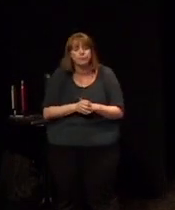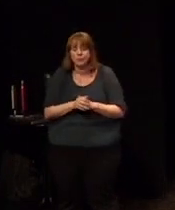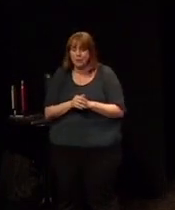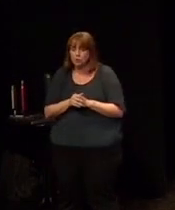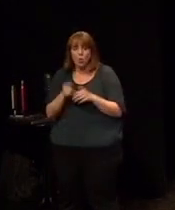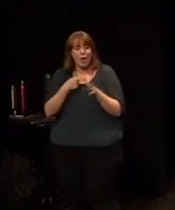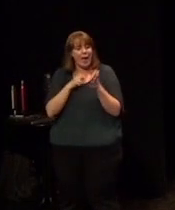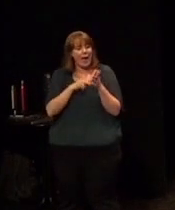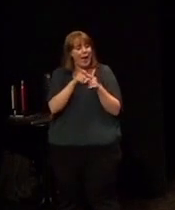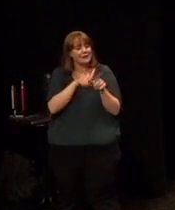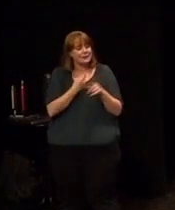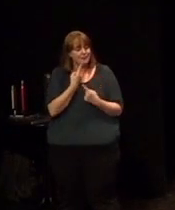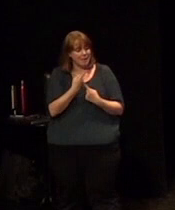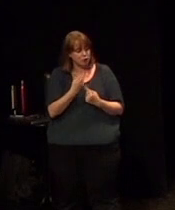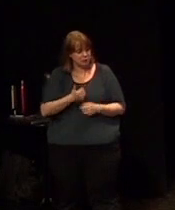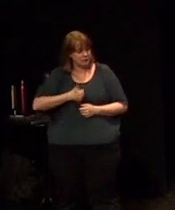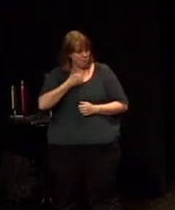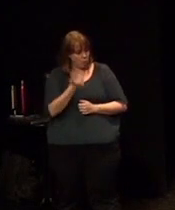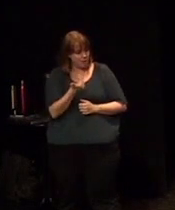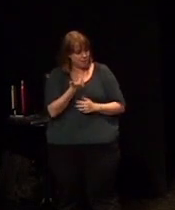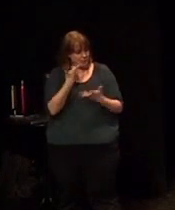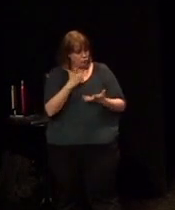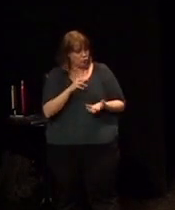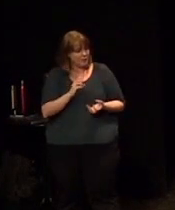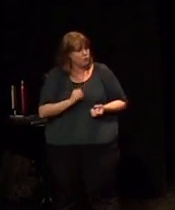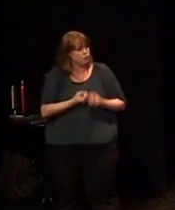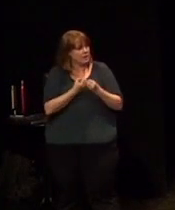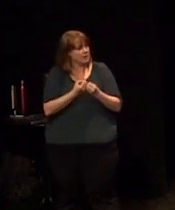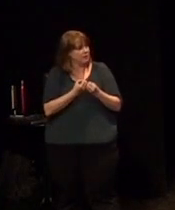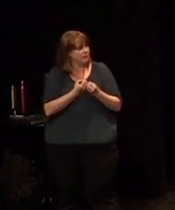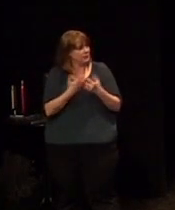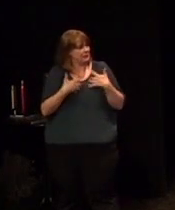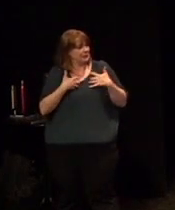talking this morning about sort of creative impulses to do something